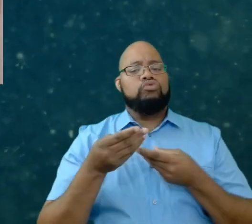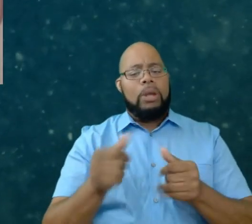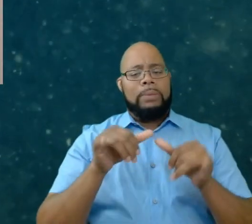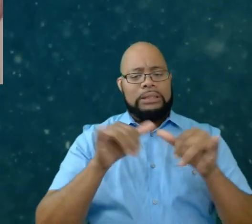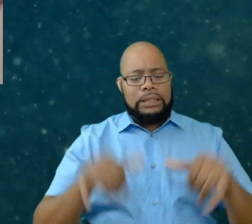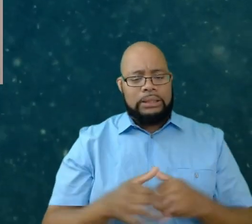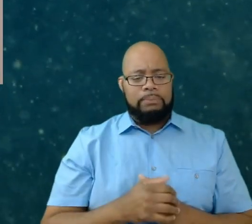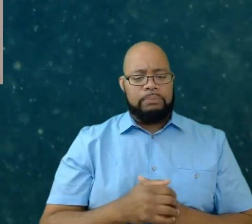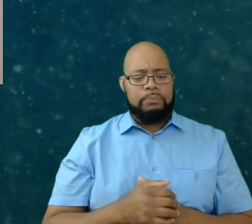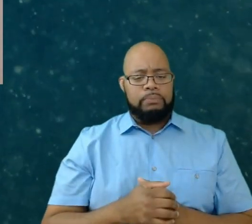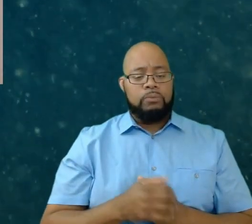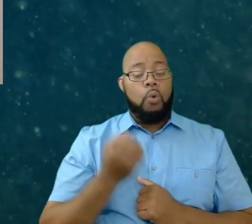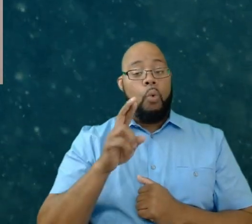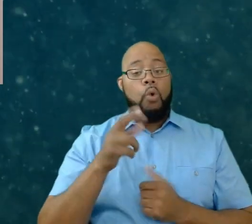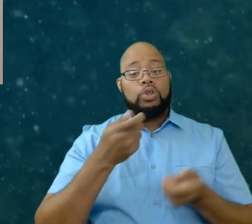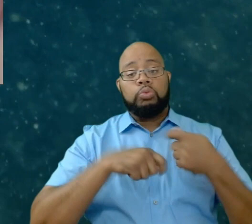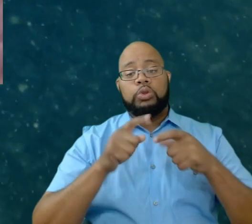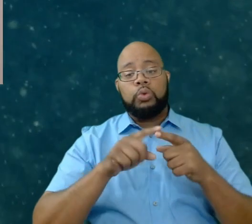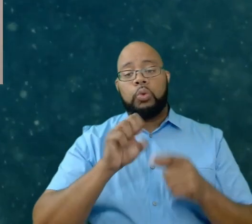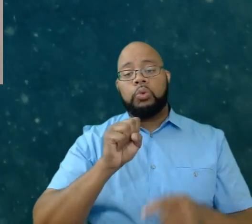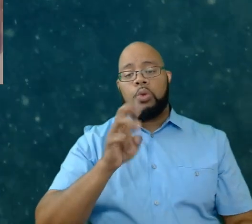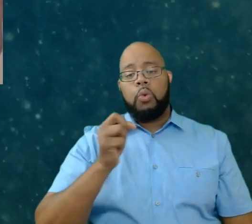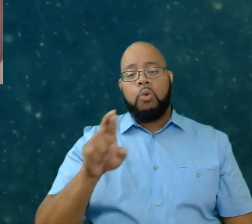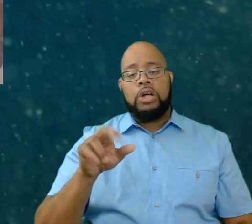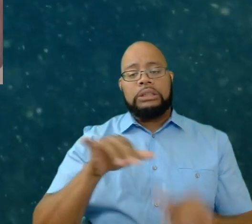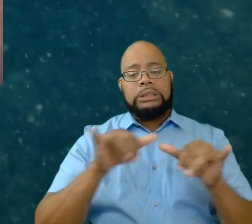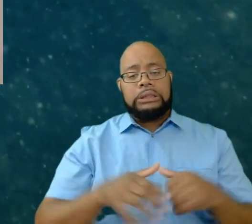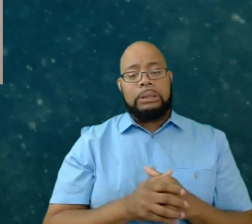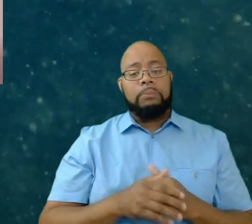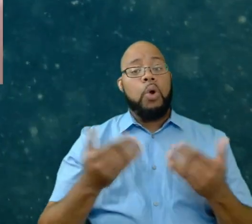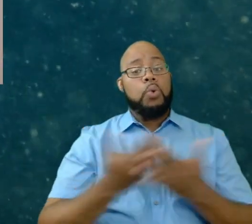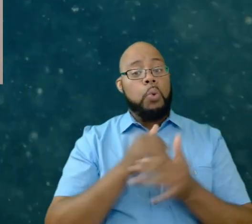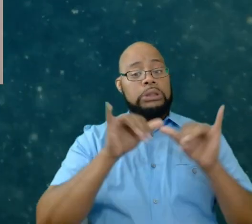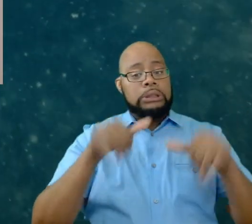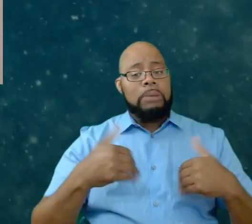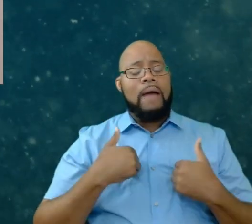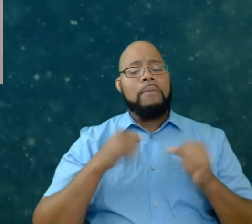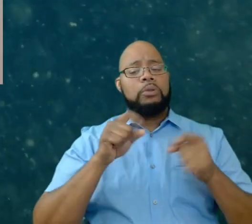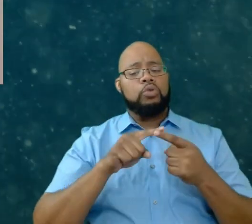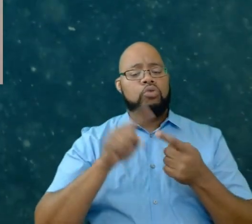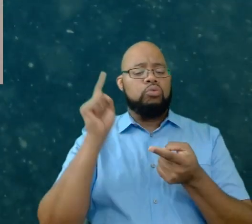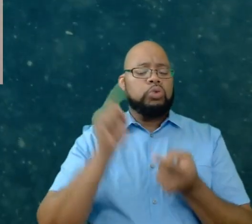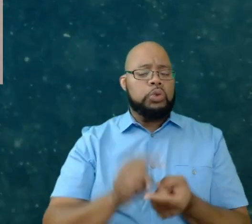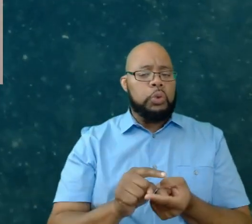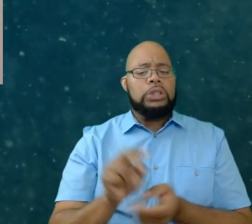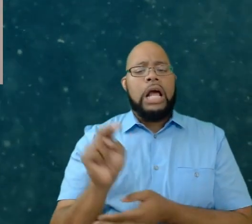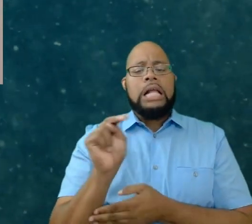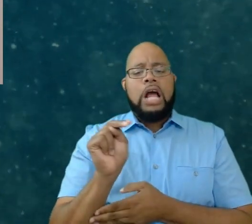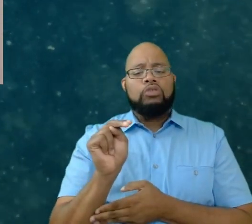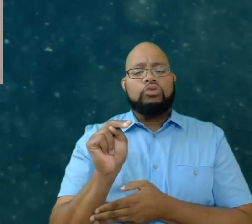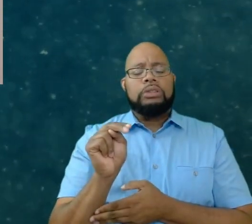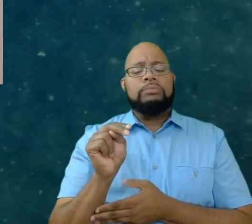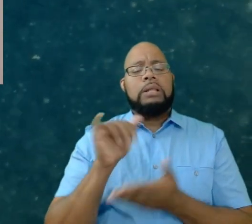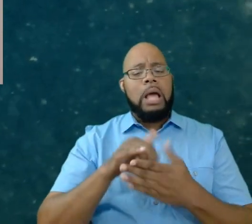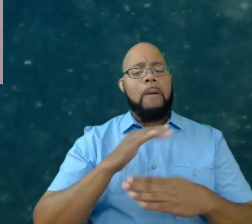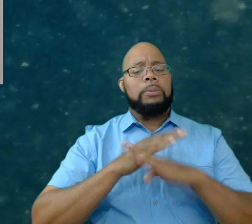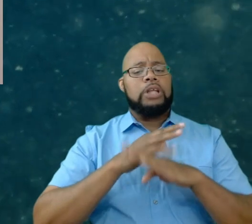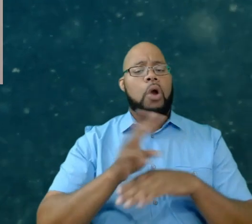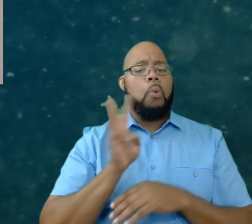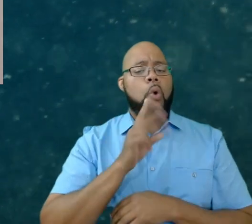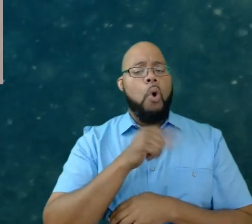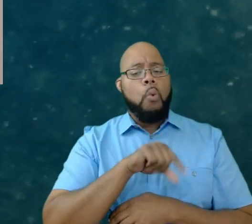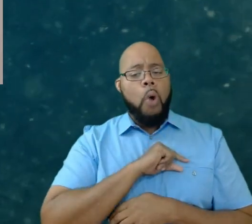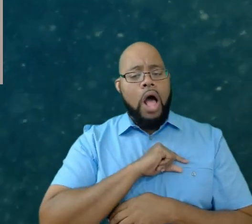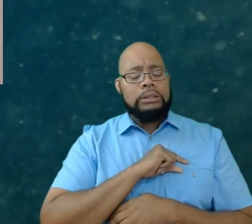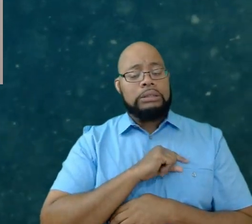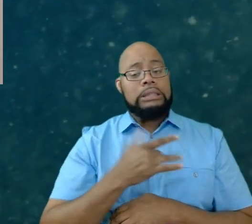and advanced treatment system, or just switch to a sewer system. Now, these new systems have the ability to reduce nitrogen and as a result,